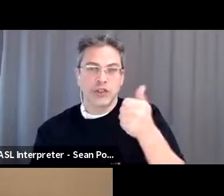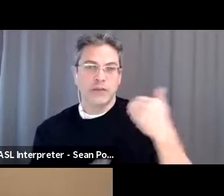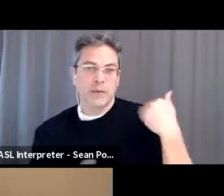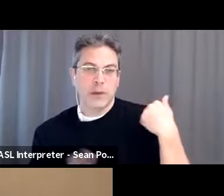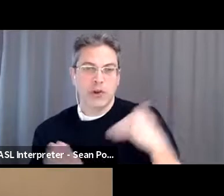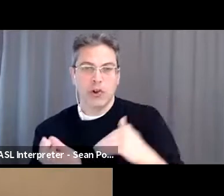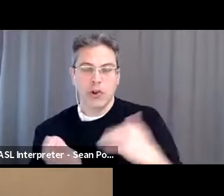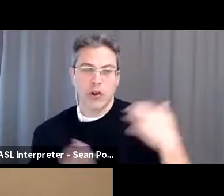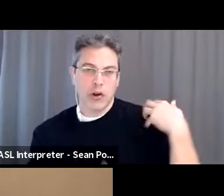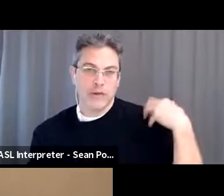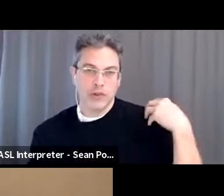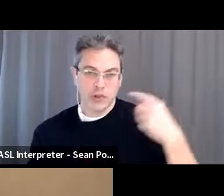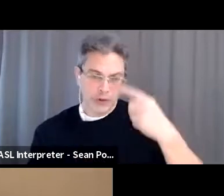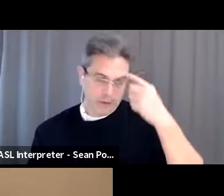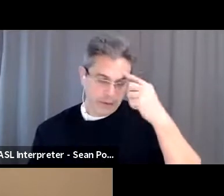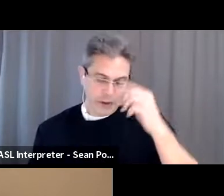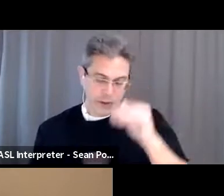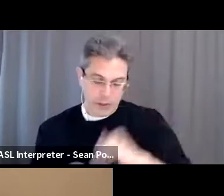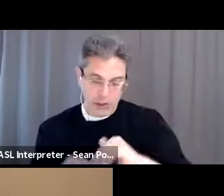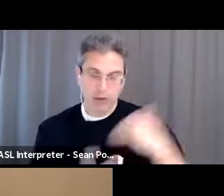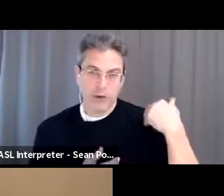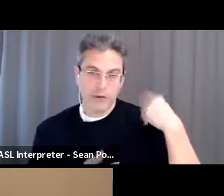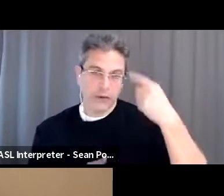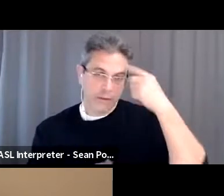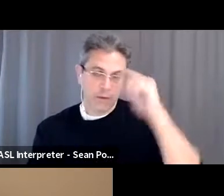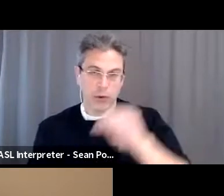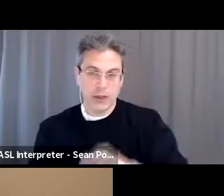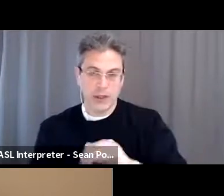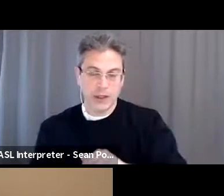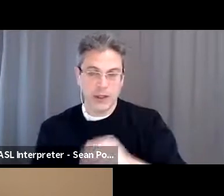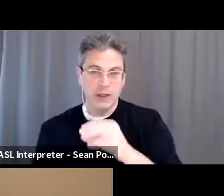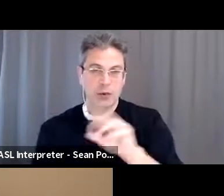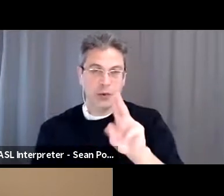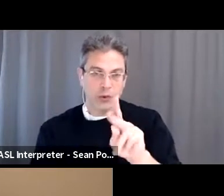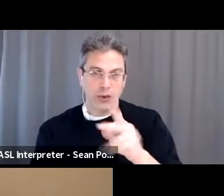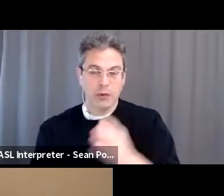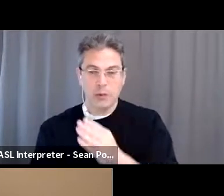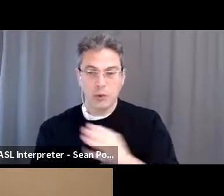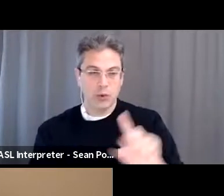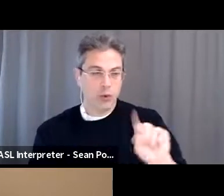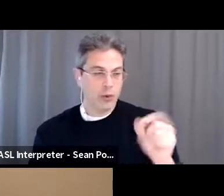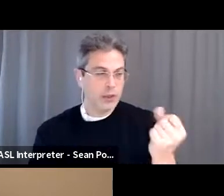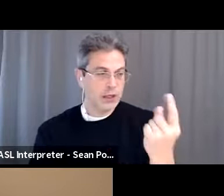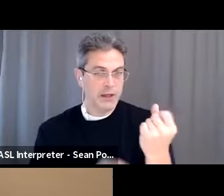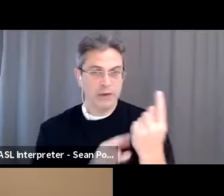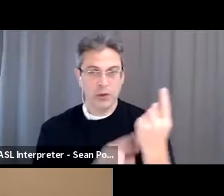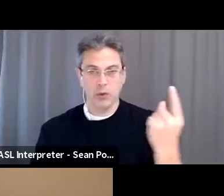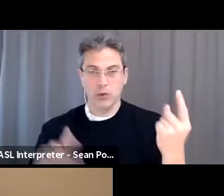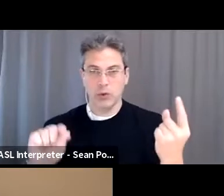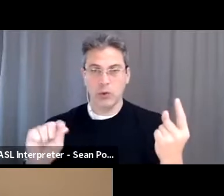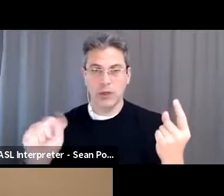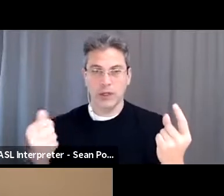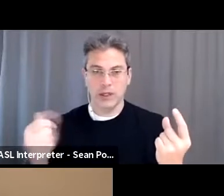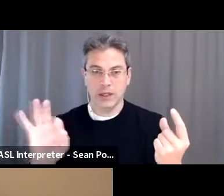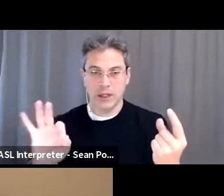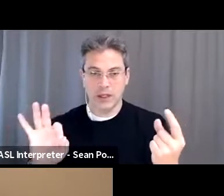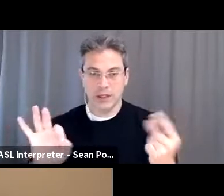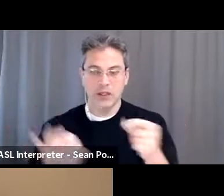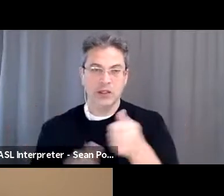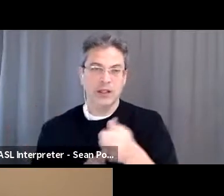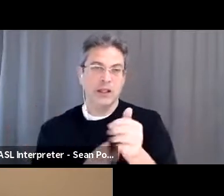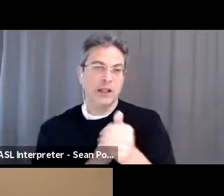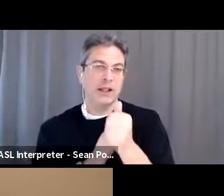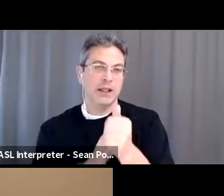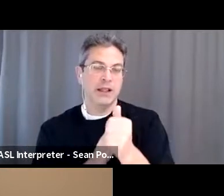Advisor to the UK government between 2011 and 2019. She's become a leading figure in